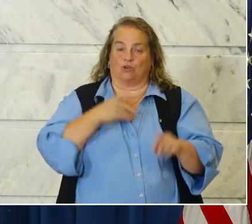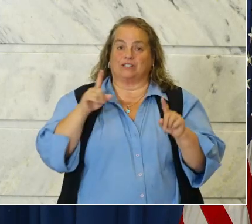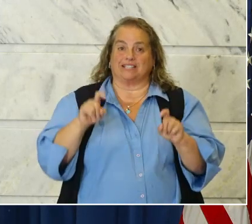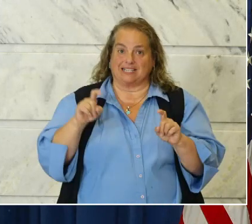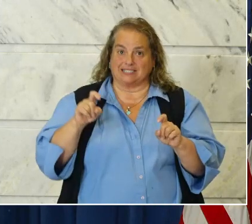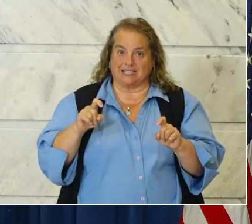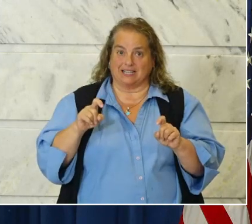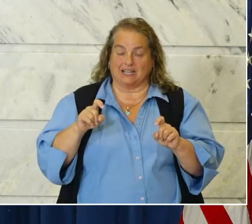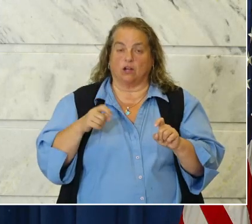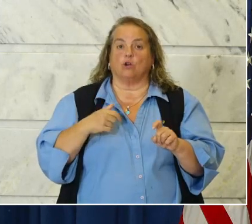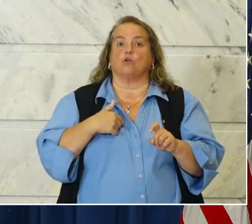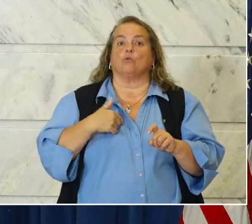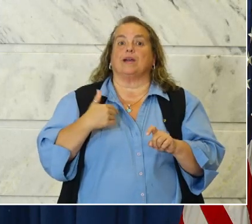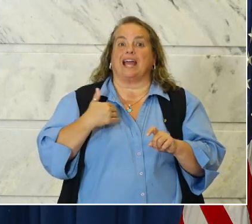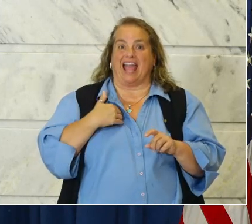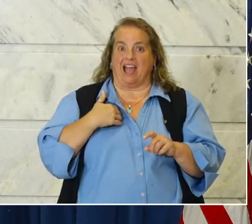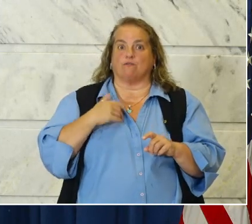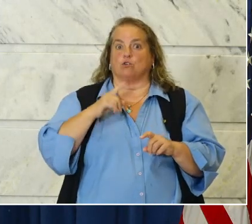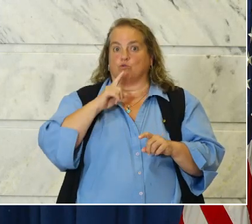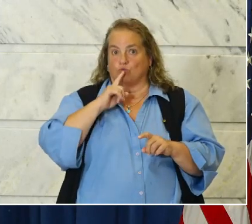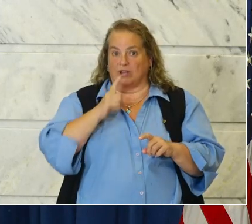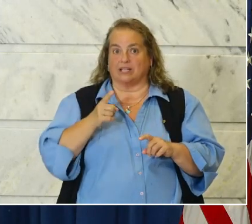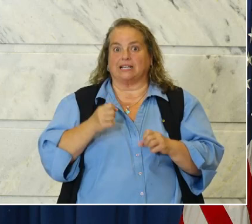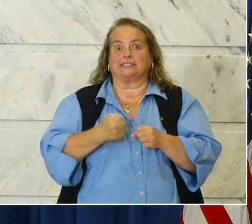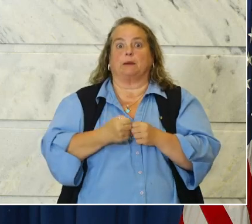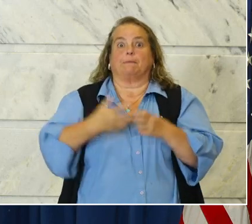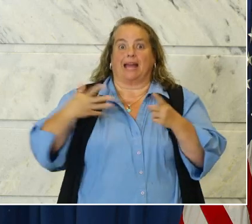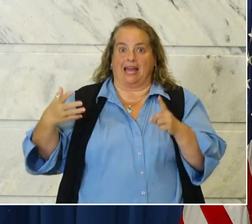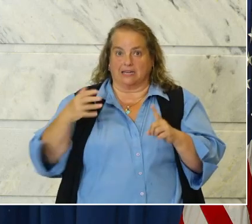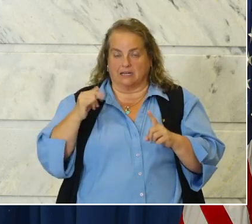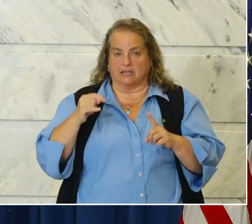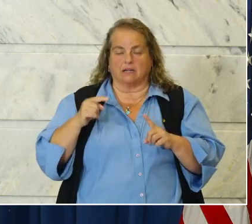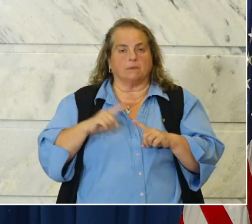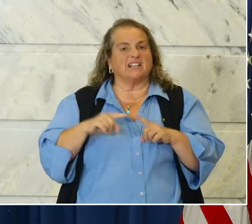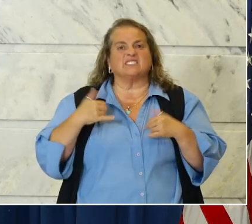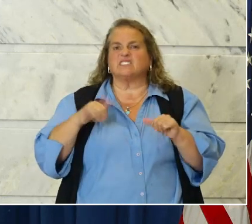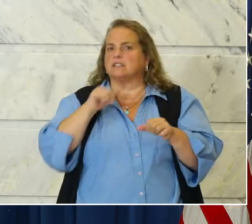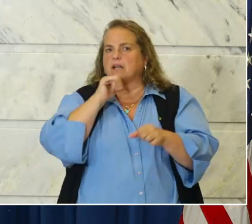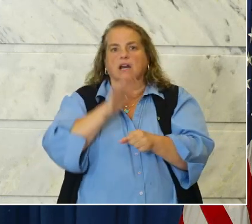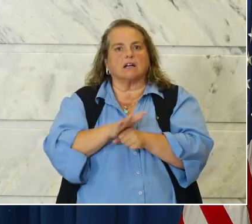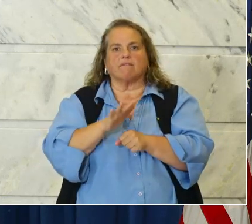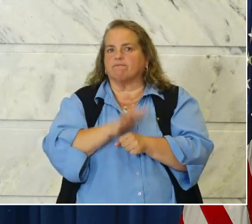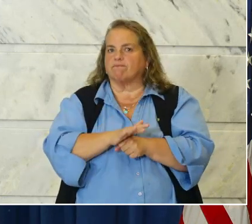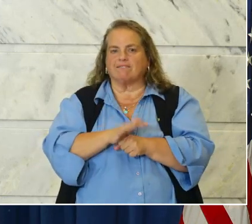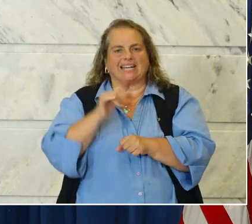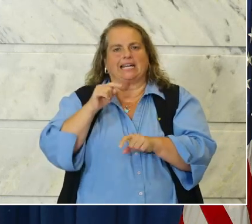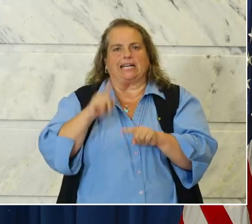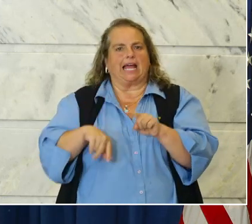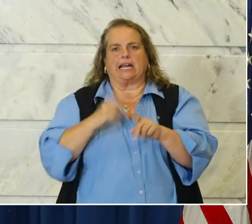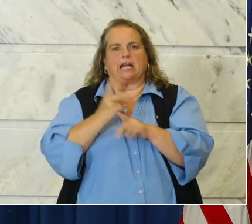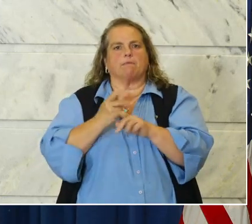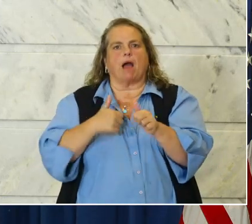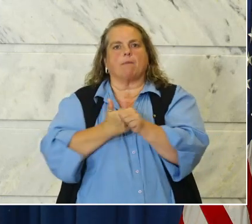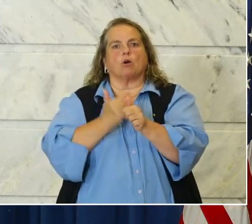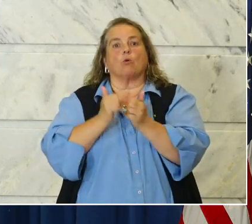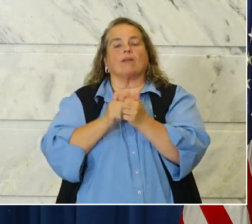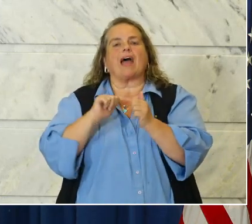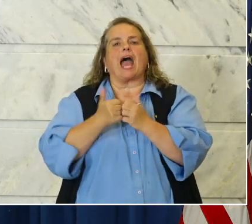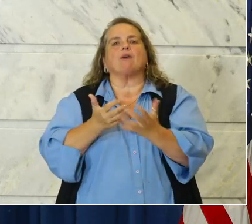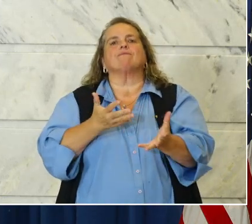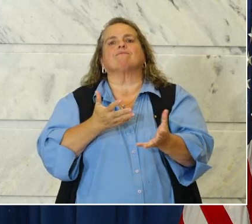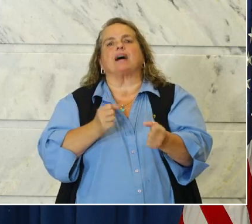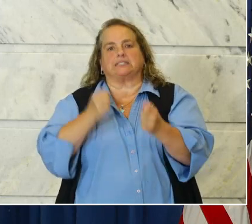have really crushed it for how quickly we've expanded that. And it's still not enough because it can't keep up with how fast the disease is